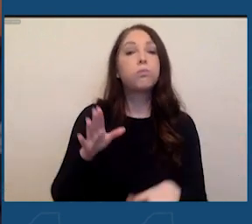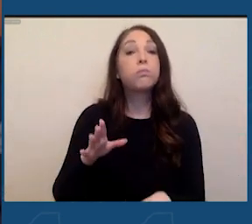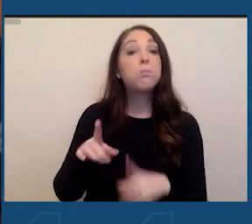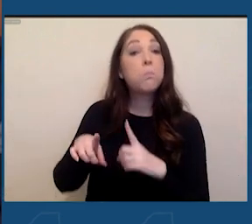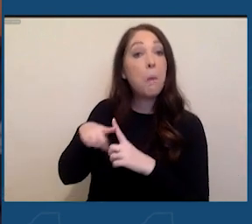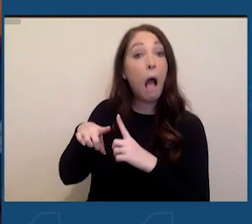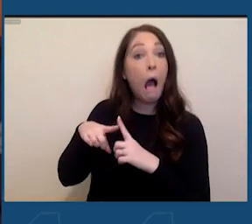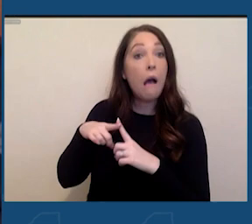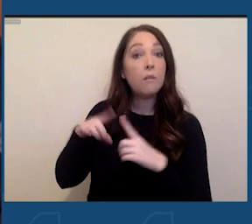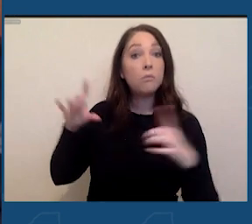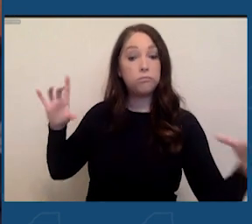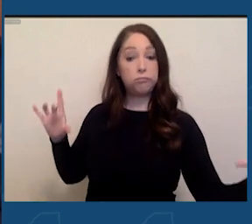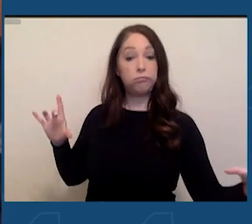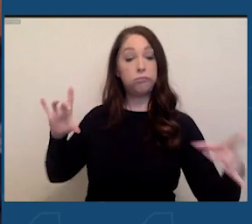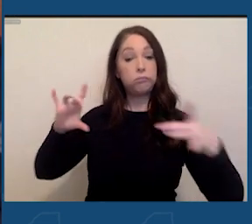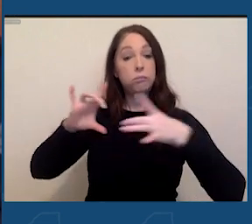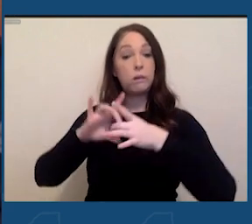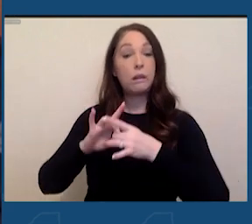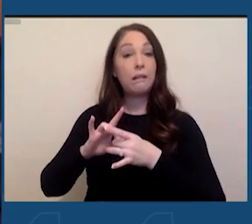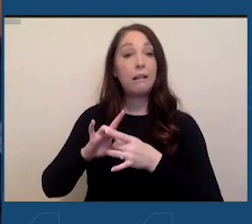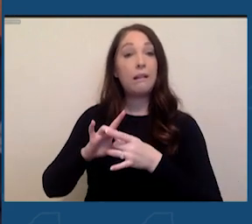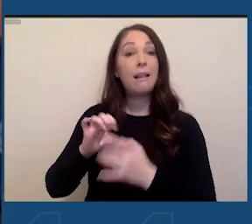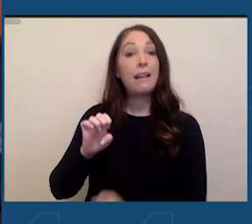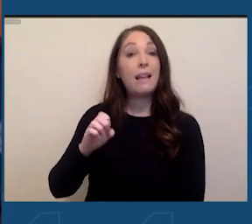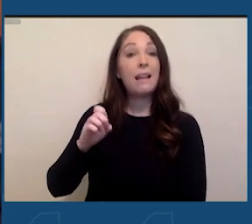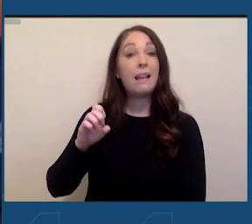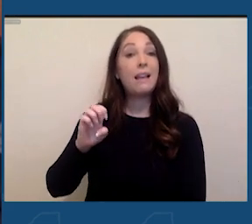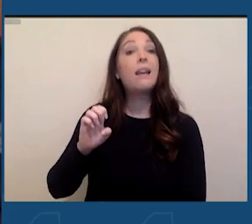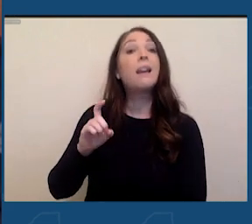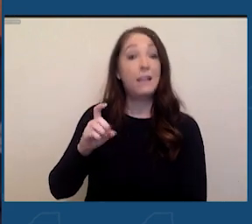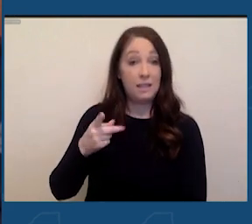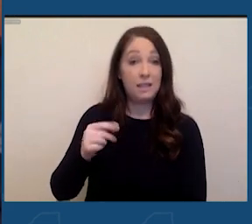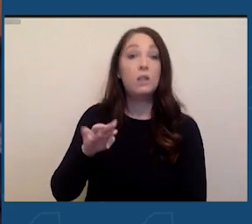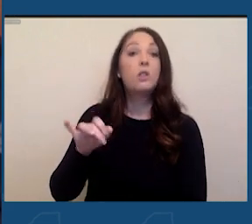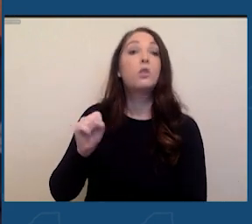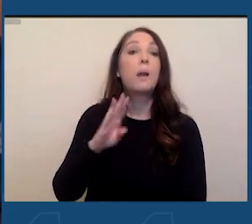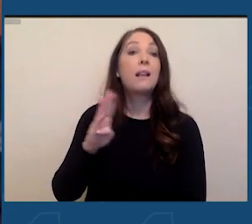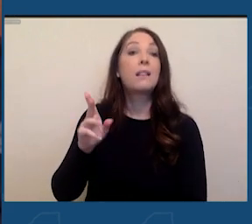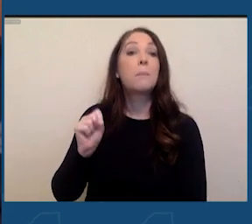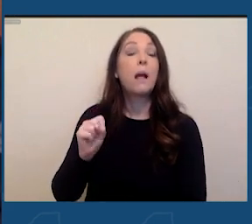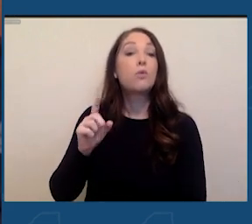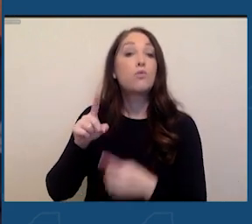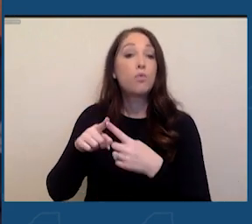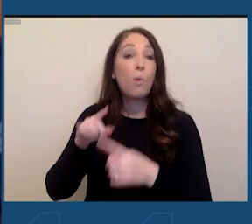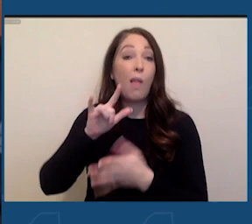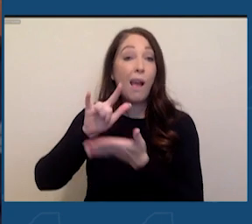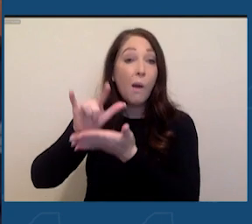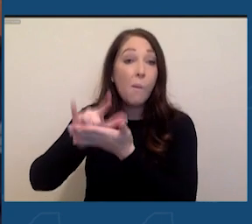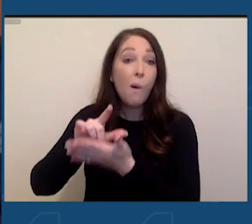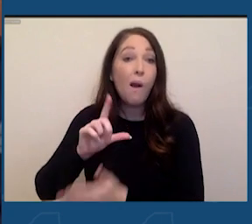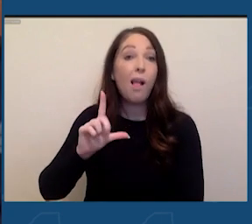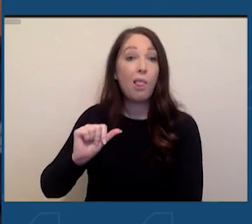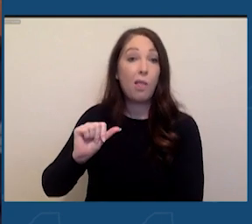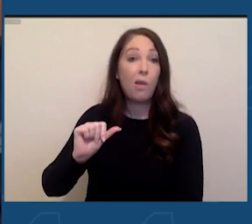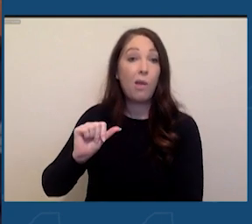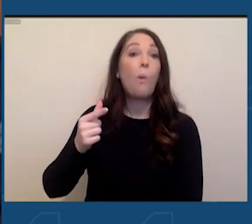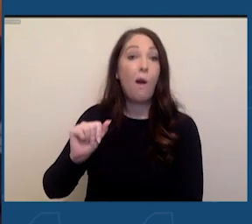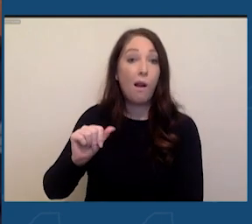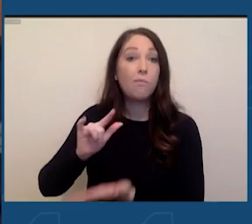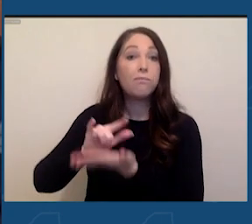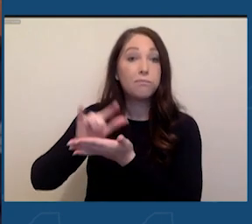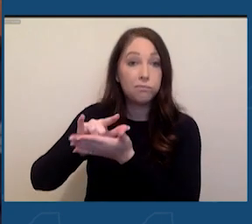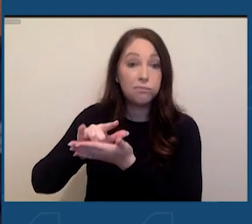via express bus to LaGuardia Airport. It will connect to Metro North and counties even